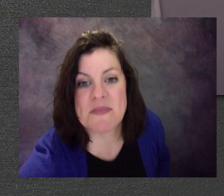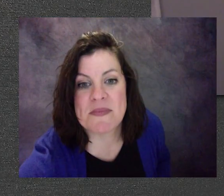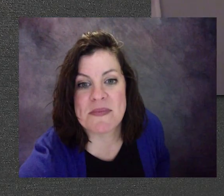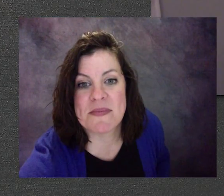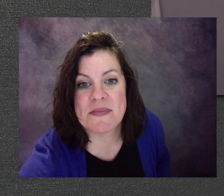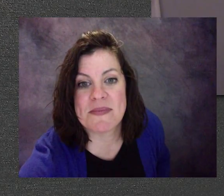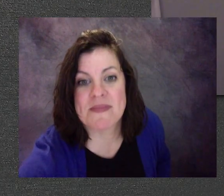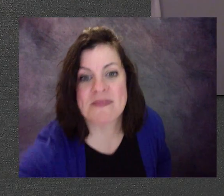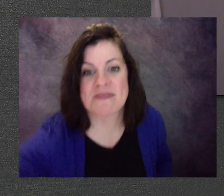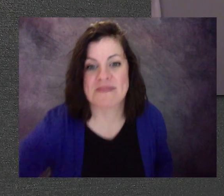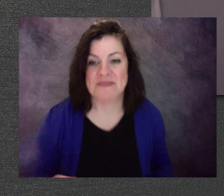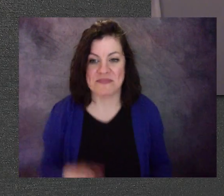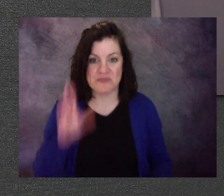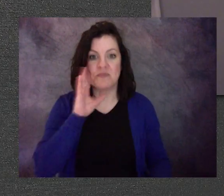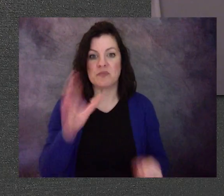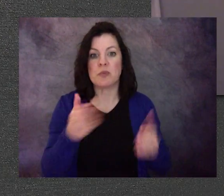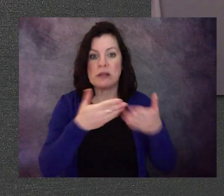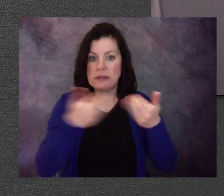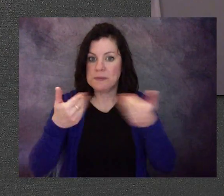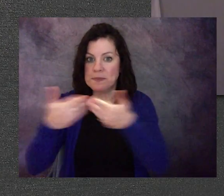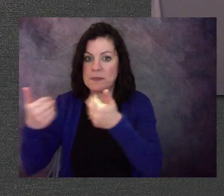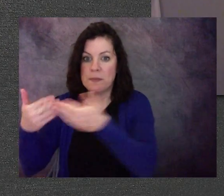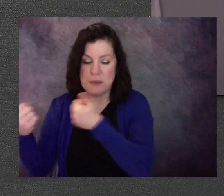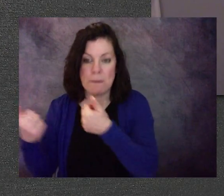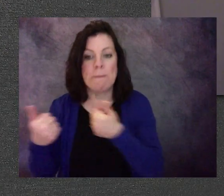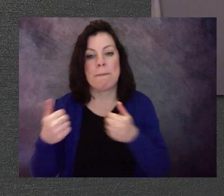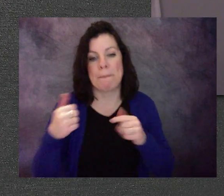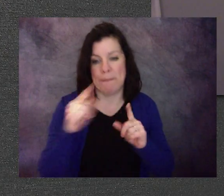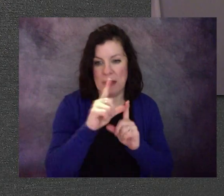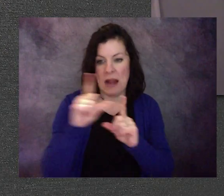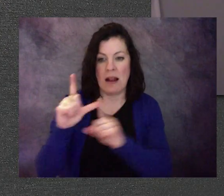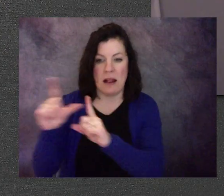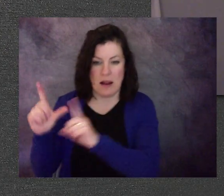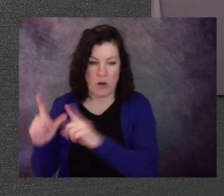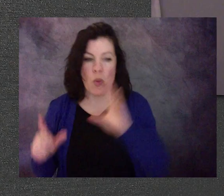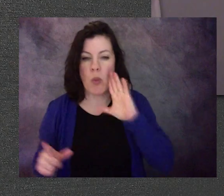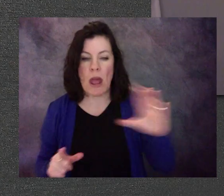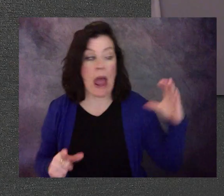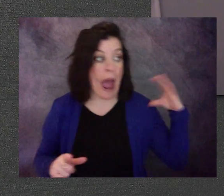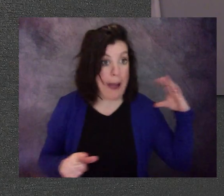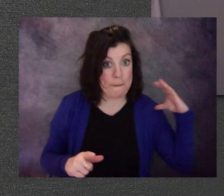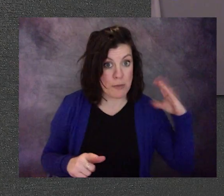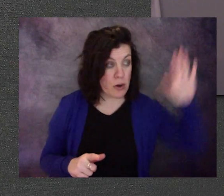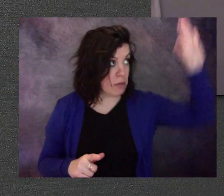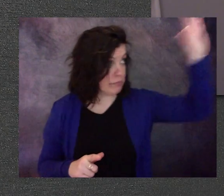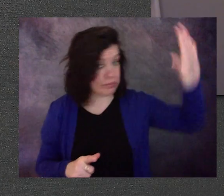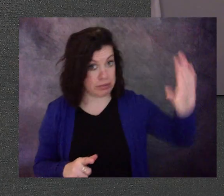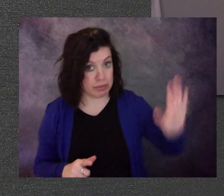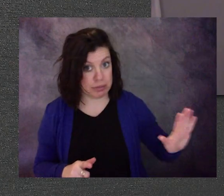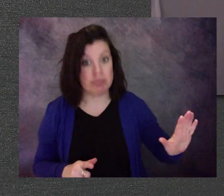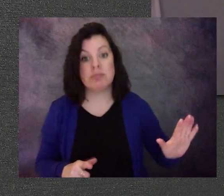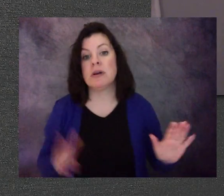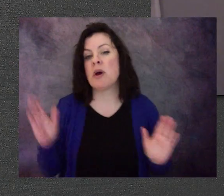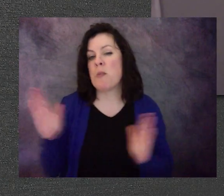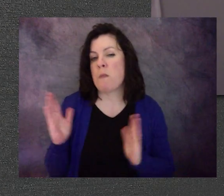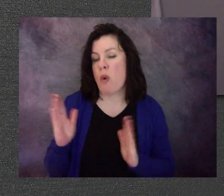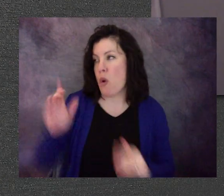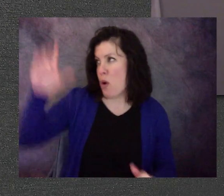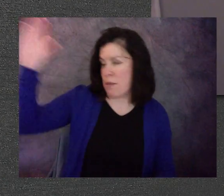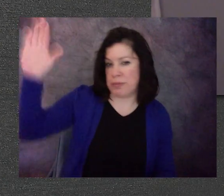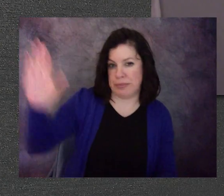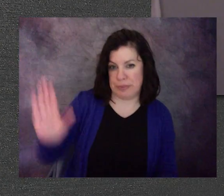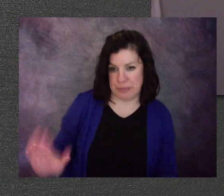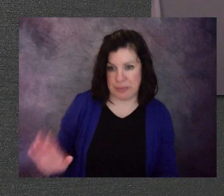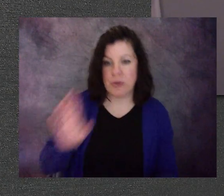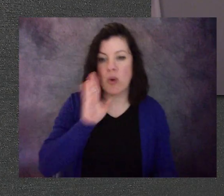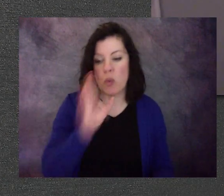to sort our letters between the capital letters and the lowercase letters. Do you think that you can do it? Because we need